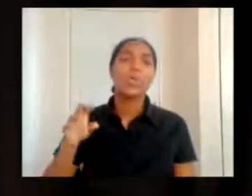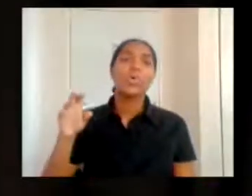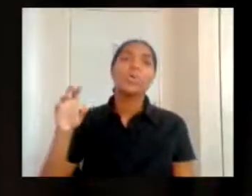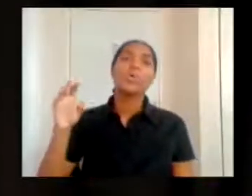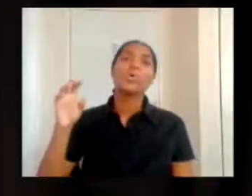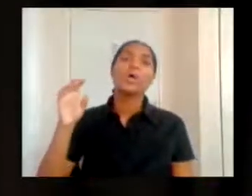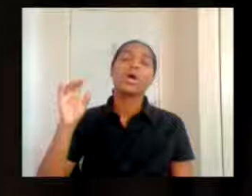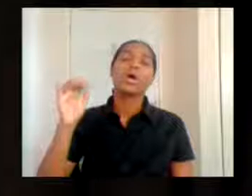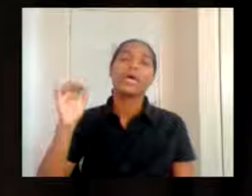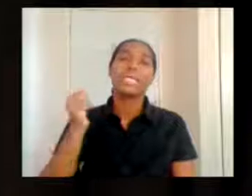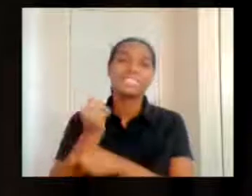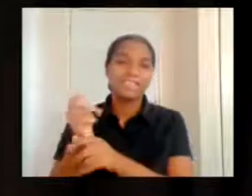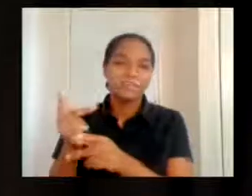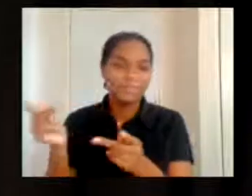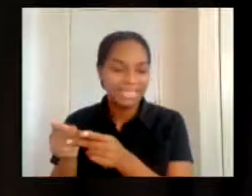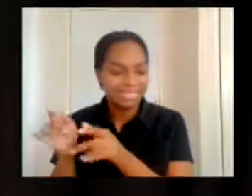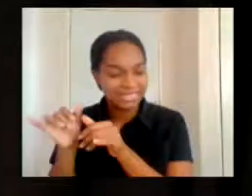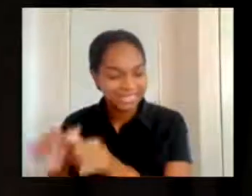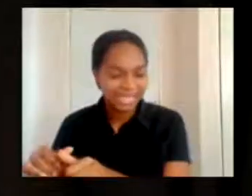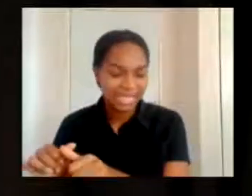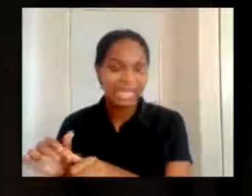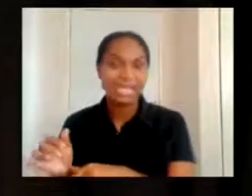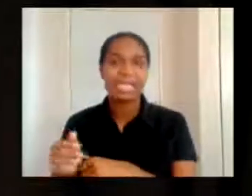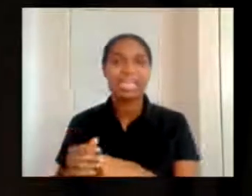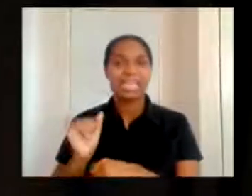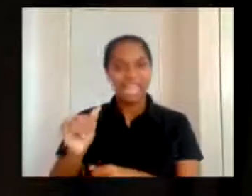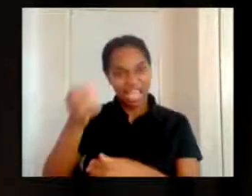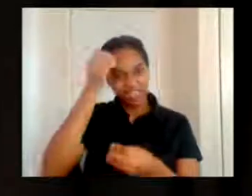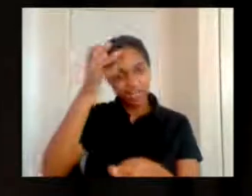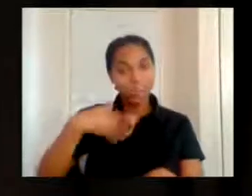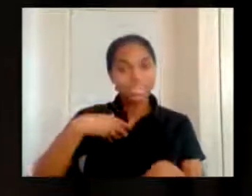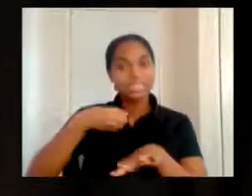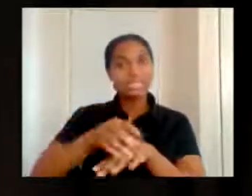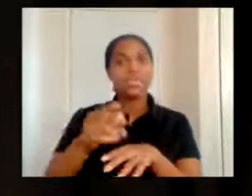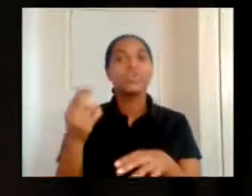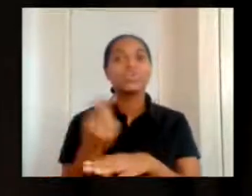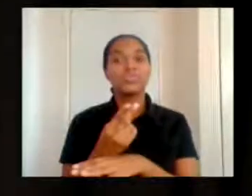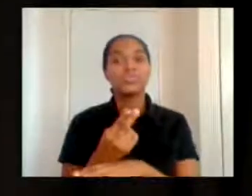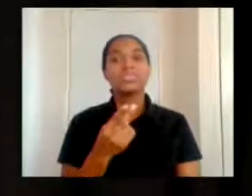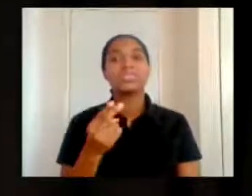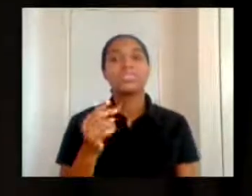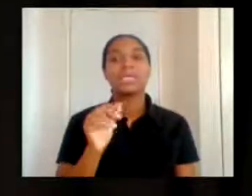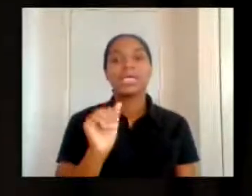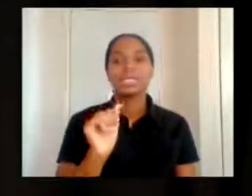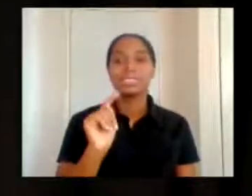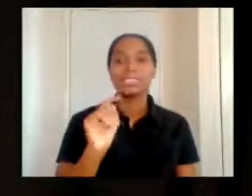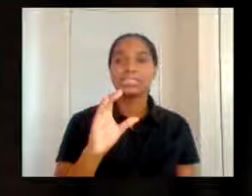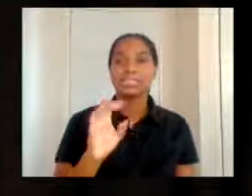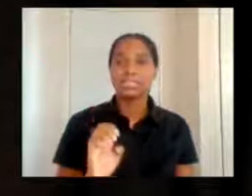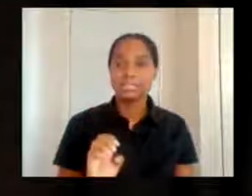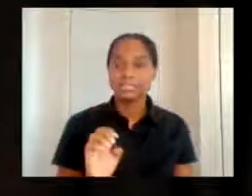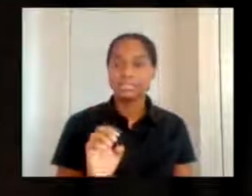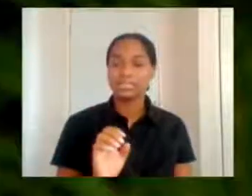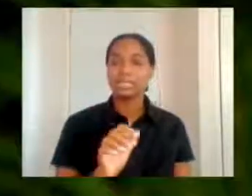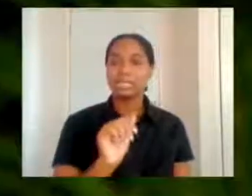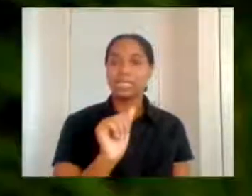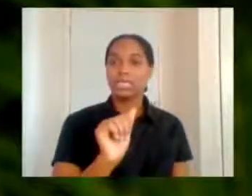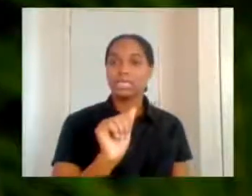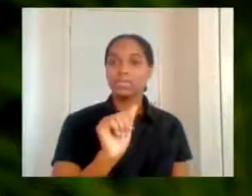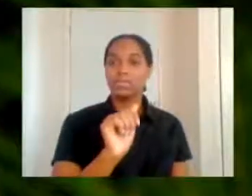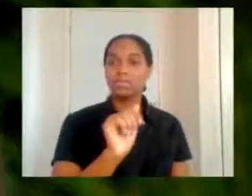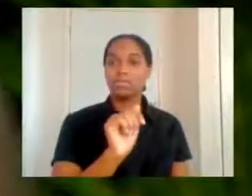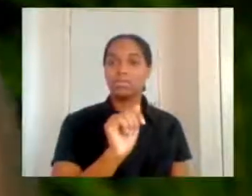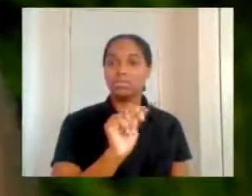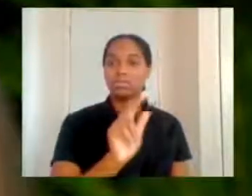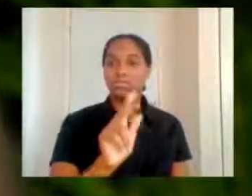them, these information that we send using ATSC 8331 AEAT syntax table,